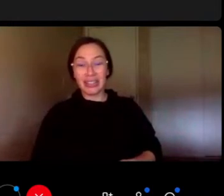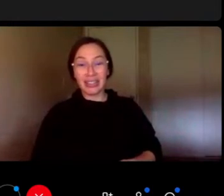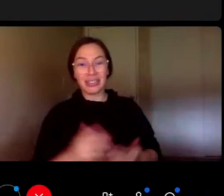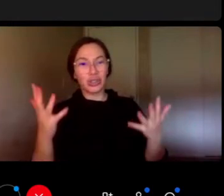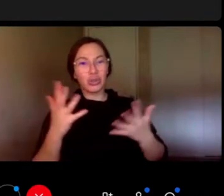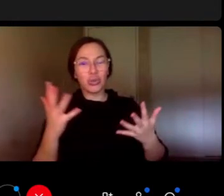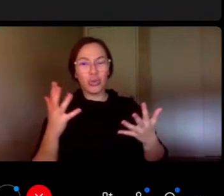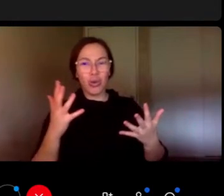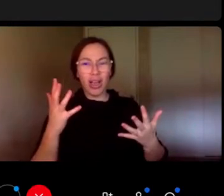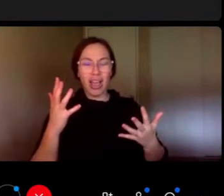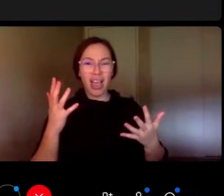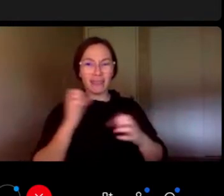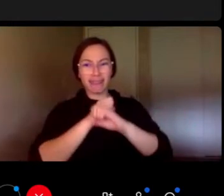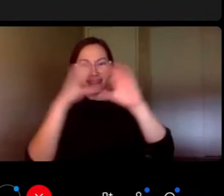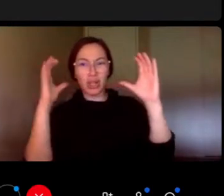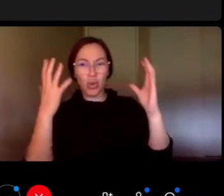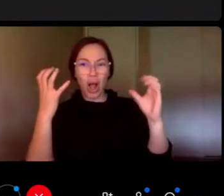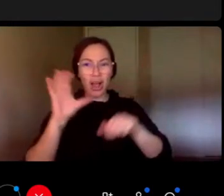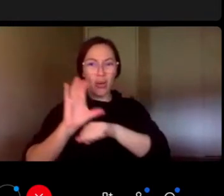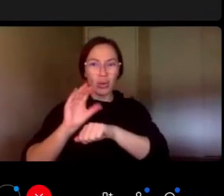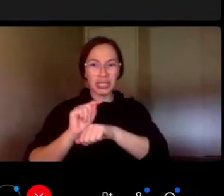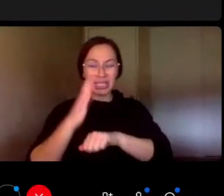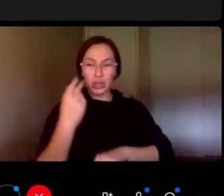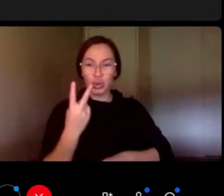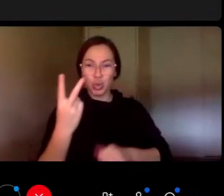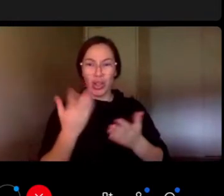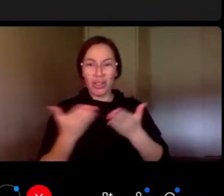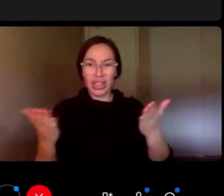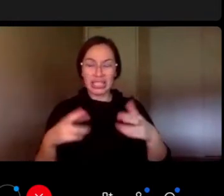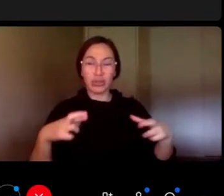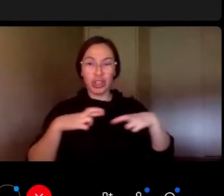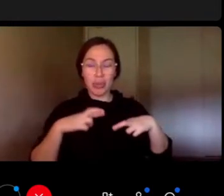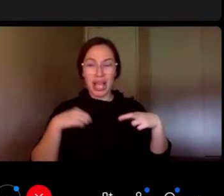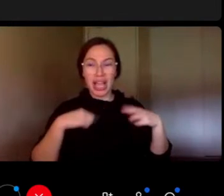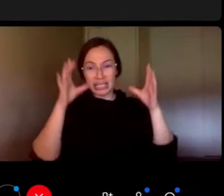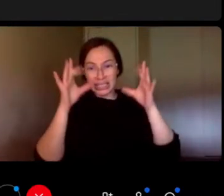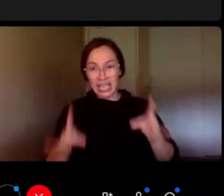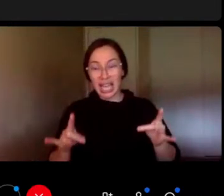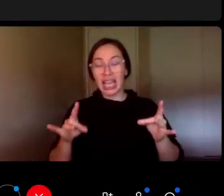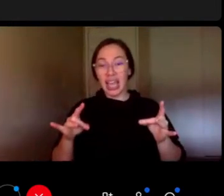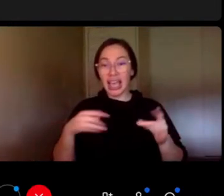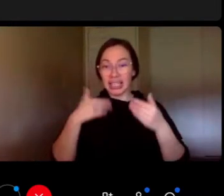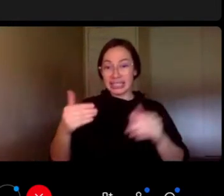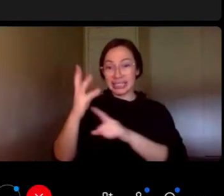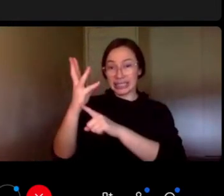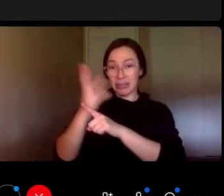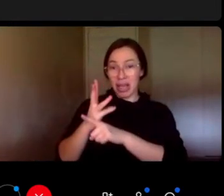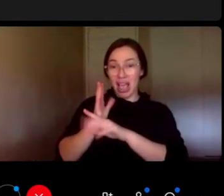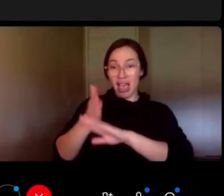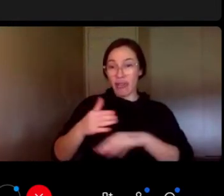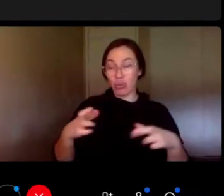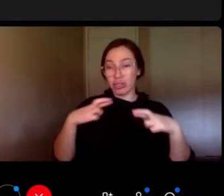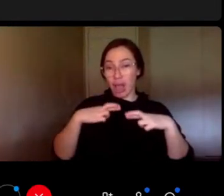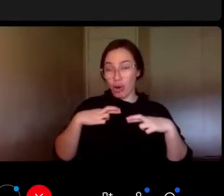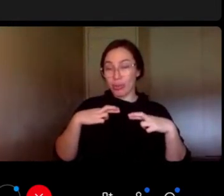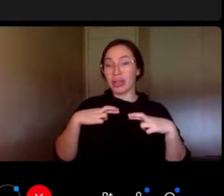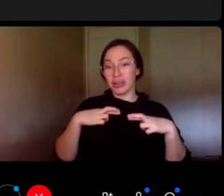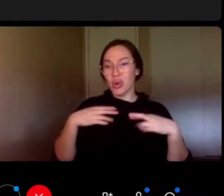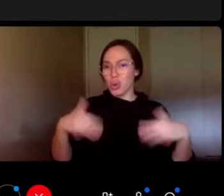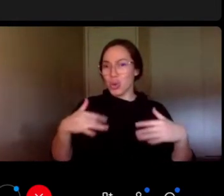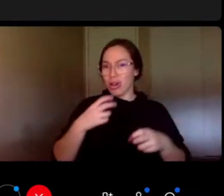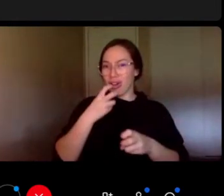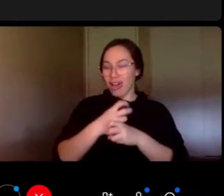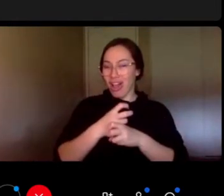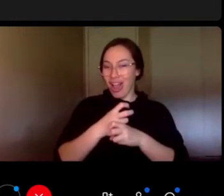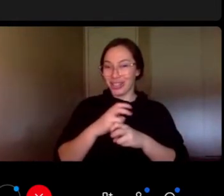being a consultant is I have two things in retirement I decided. I took 6 months after I retired, tried very hard to do